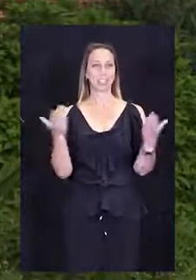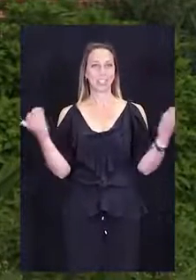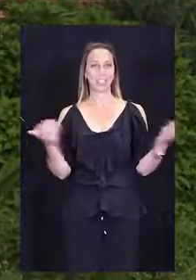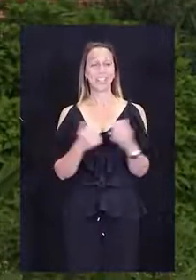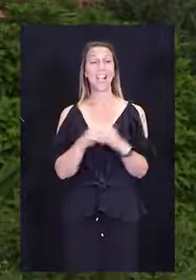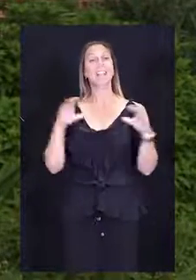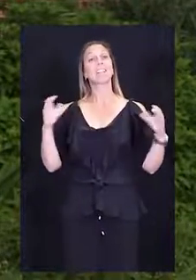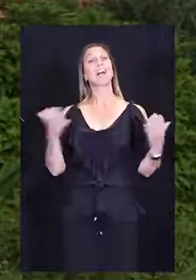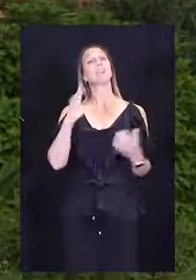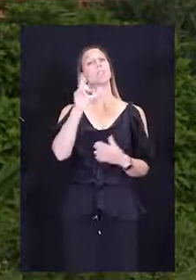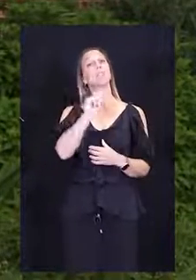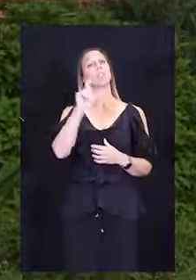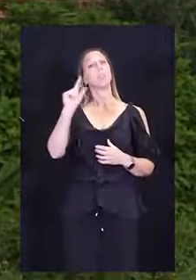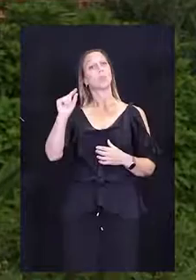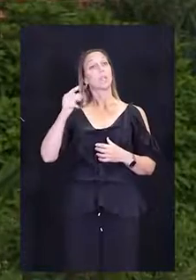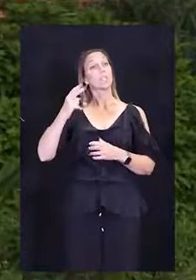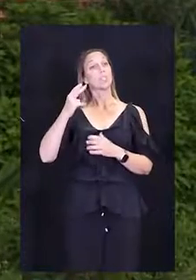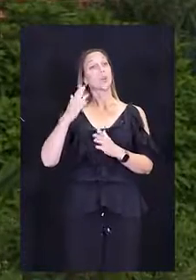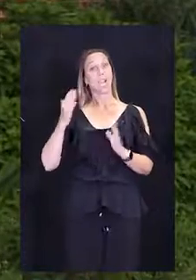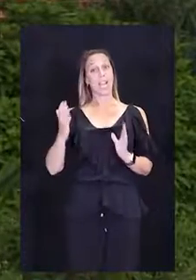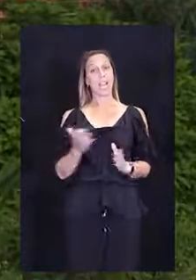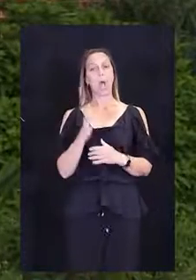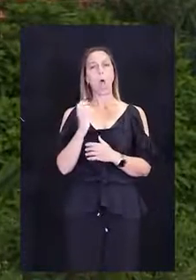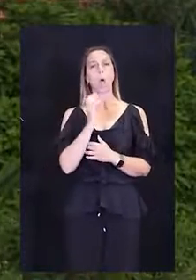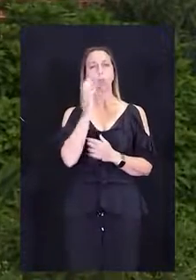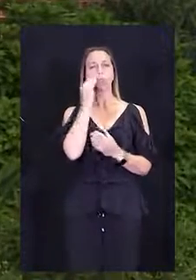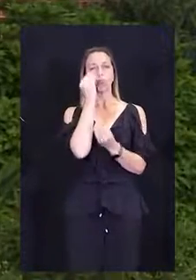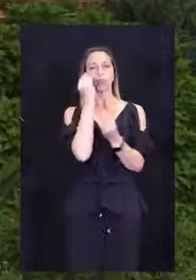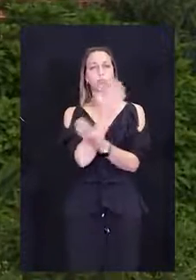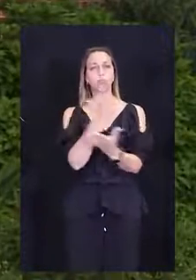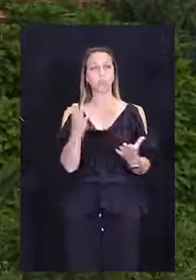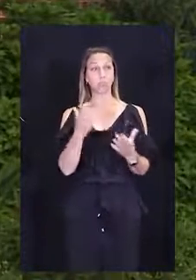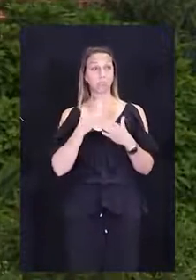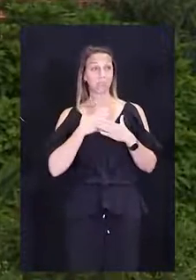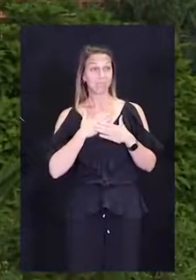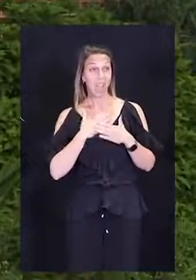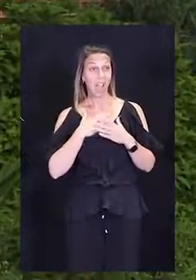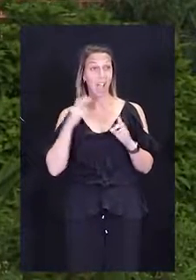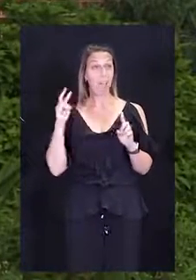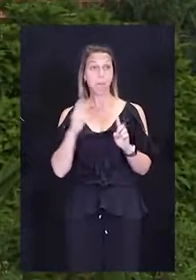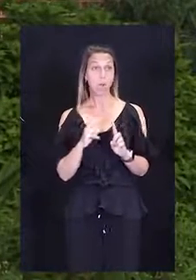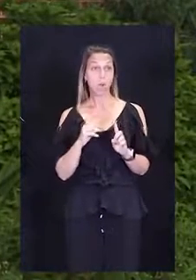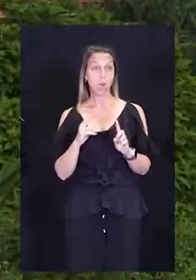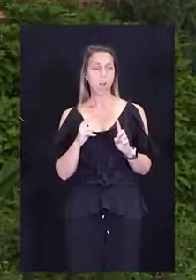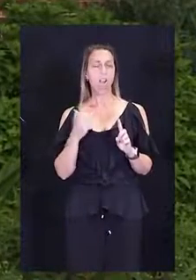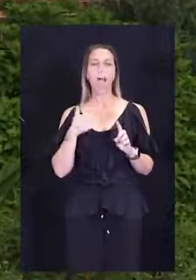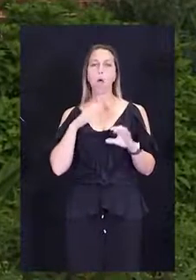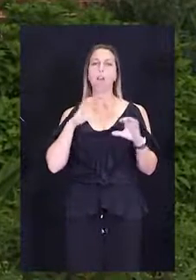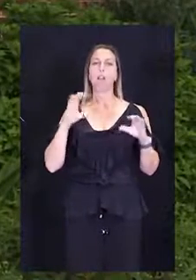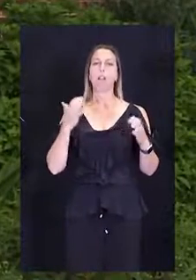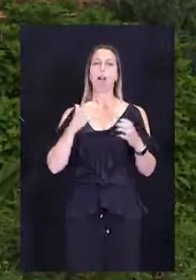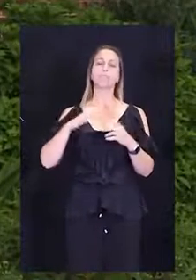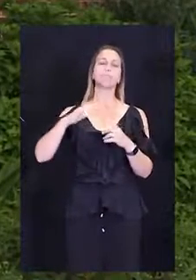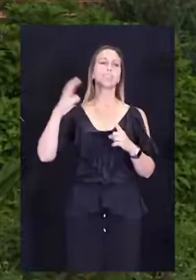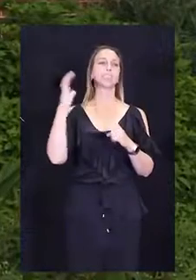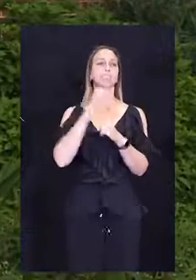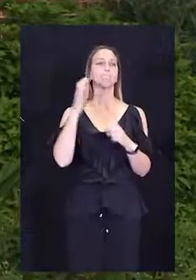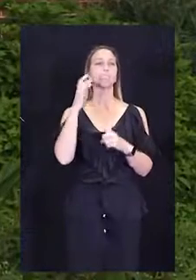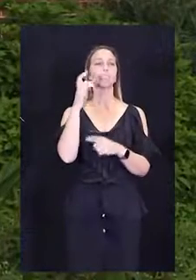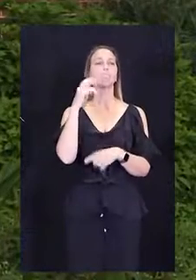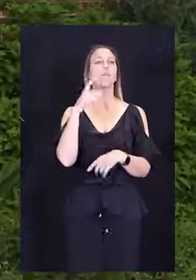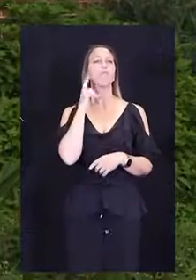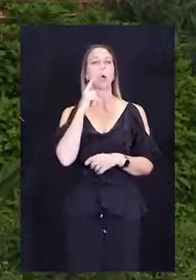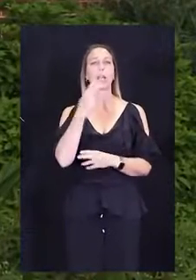has finally come. As a class of 2020 historian, I'd like it to be known that as far as I'm concerned, our class has set yet